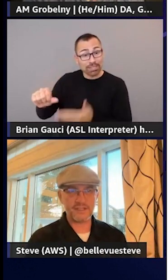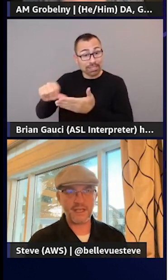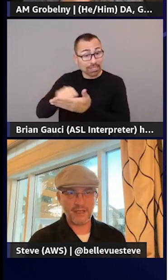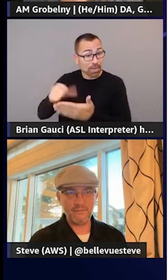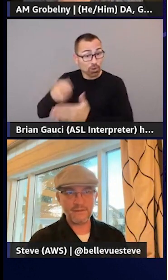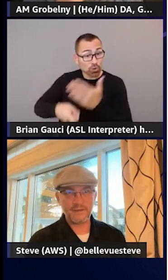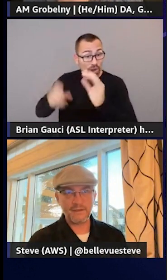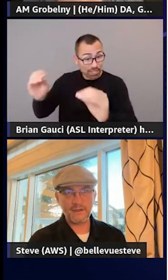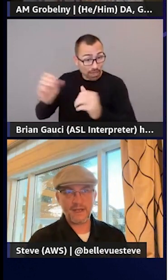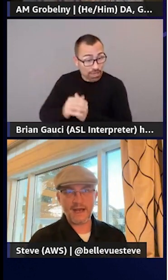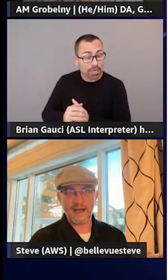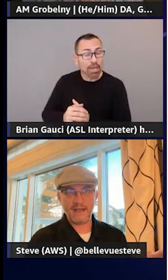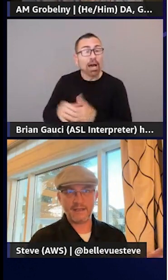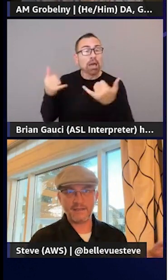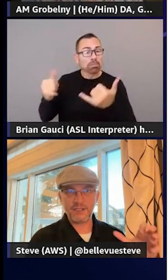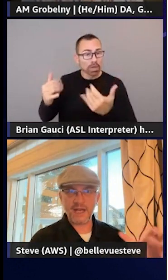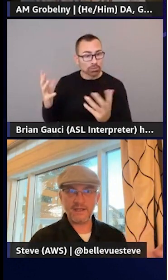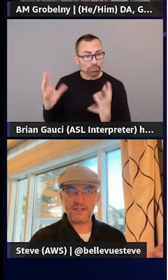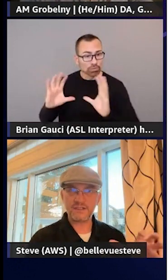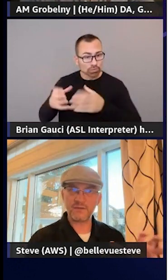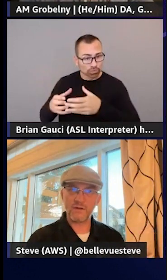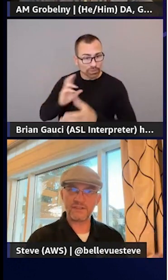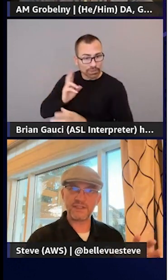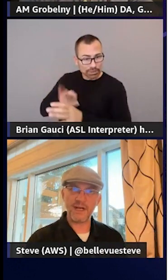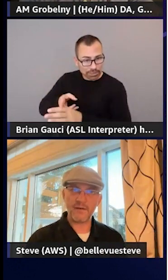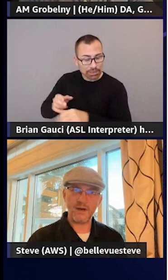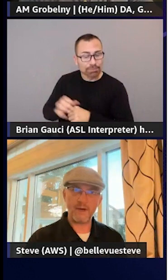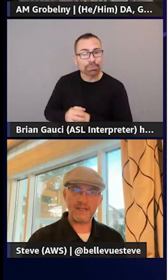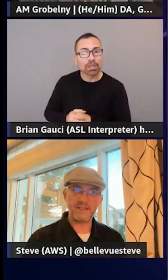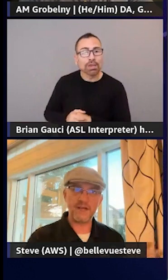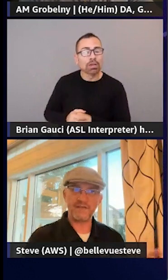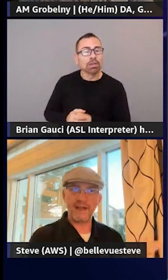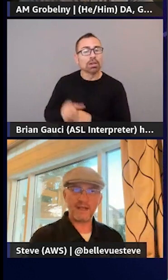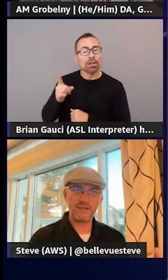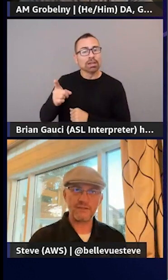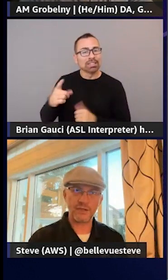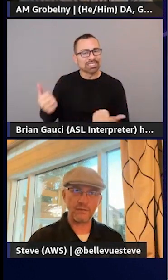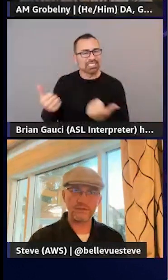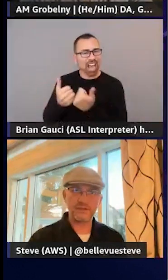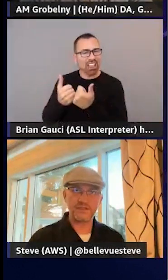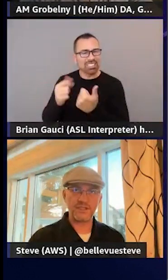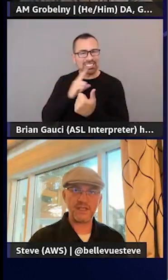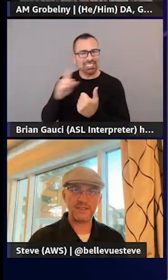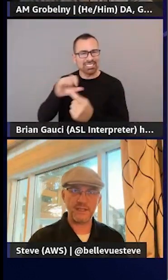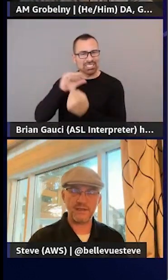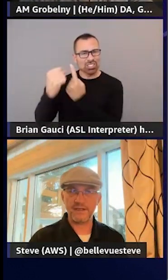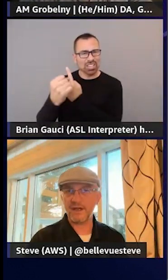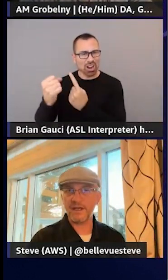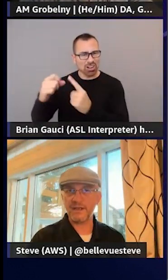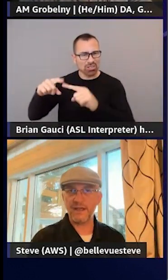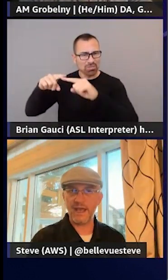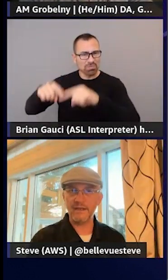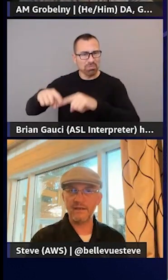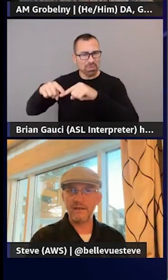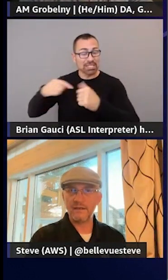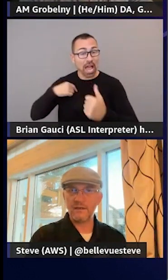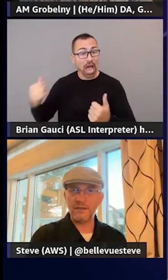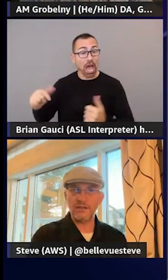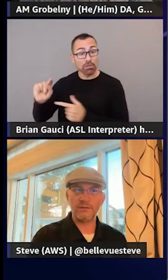part of a team. And the challenge is somewhat scenario-based, and I have a collection of tools that are suggested that I can